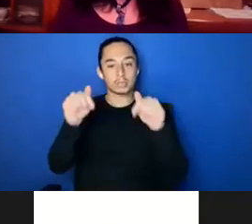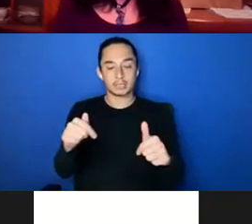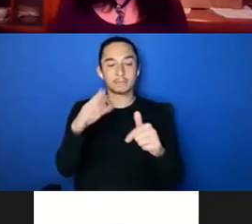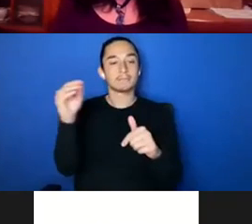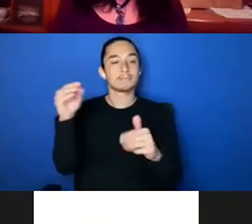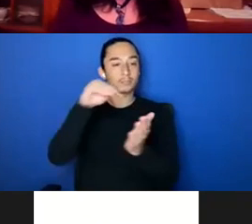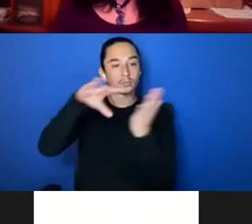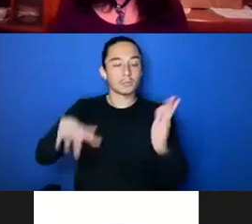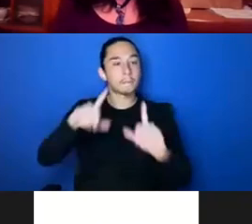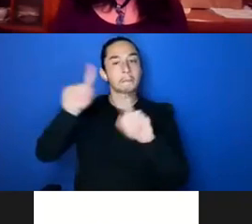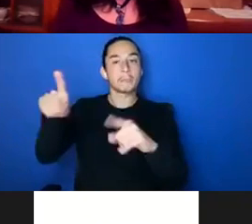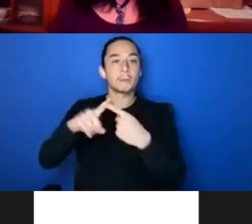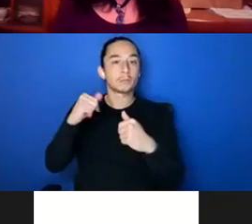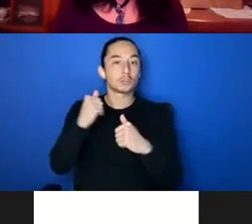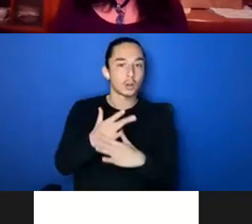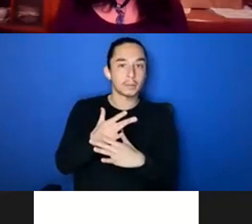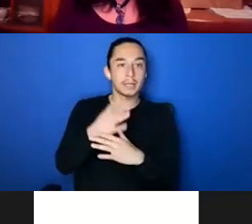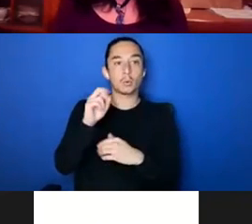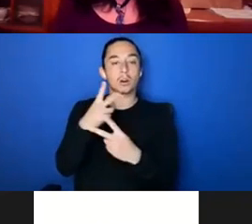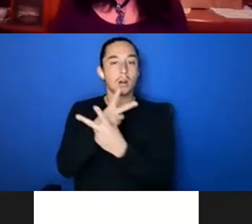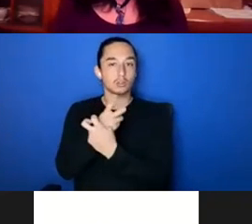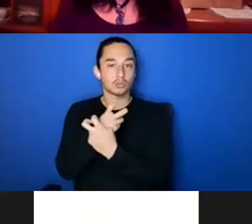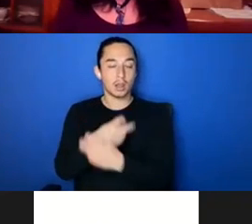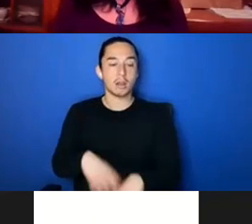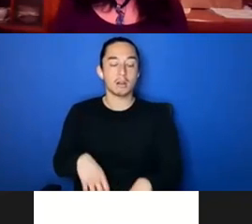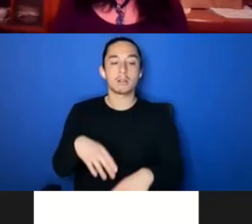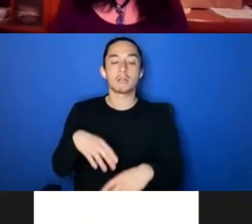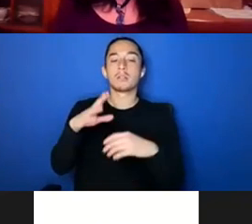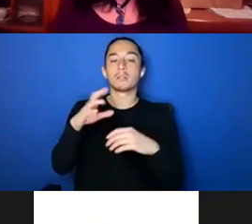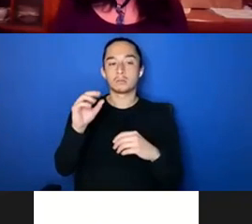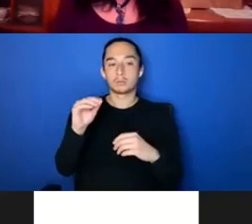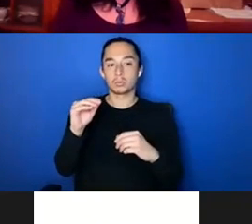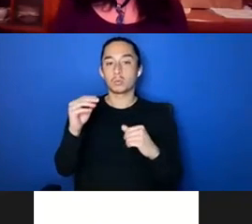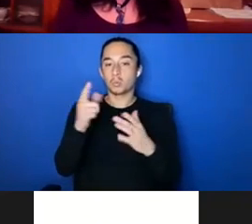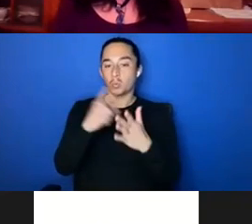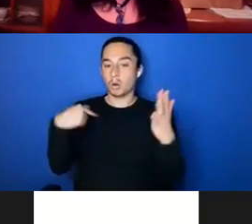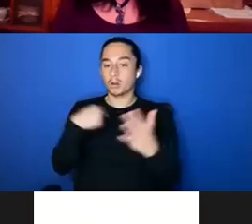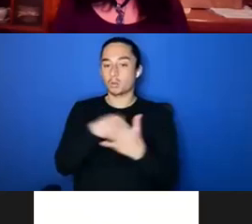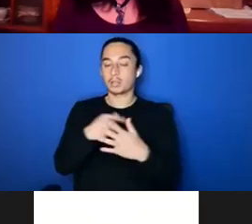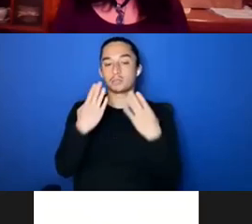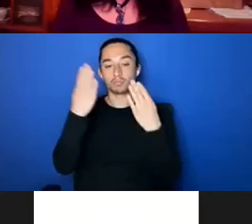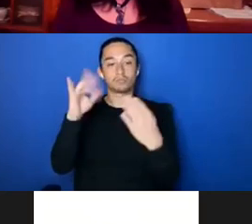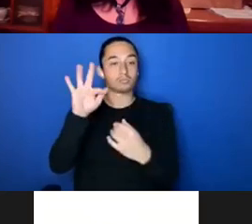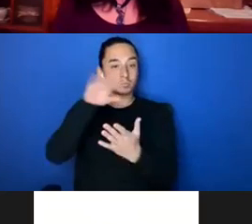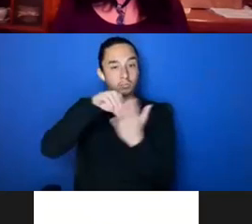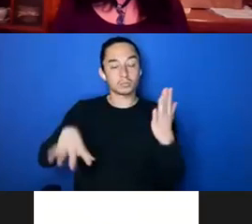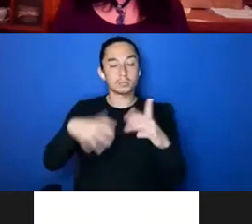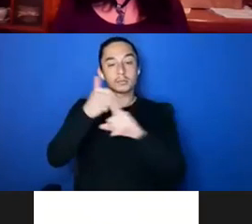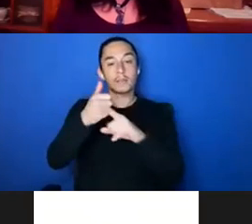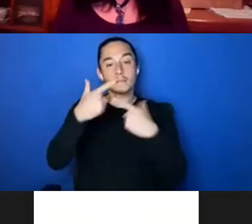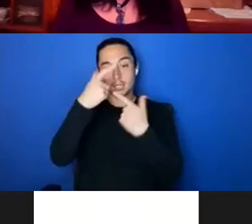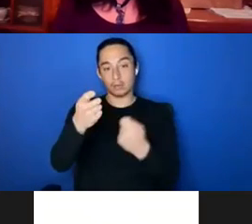students have gone either to Germany or to Austria. What we do recommend is if your student is interested in doing